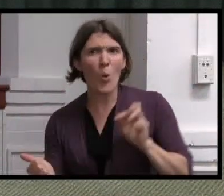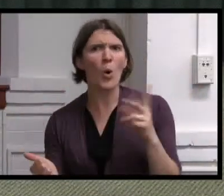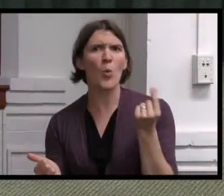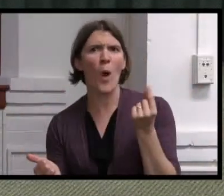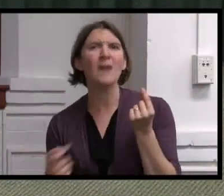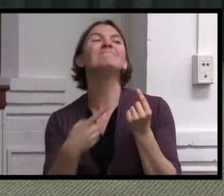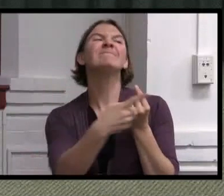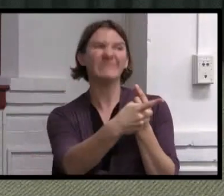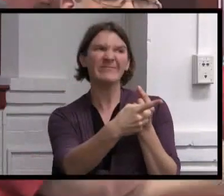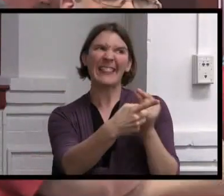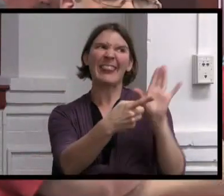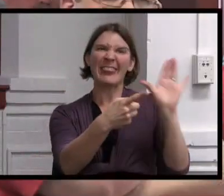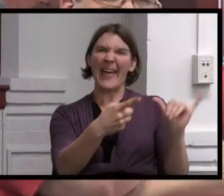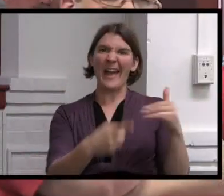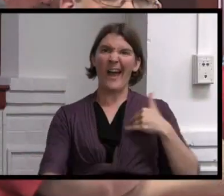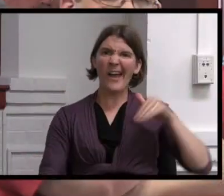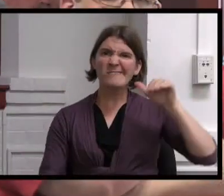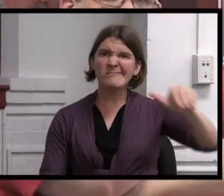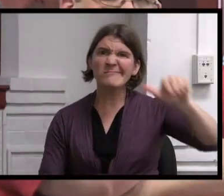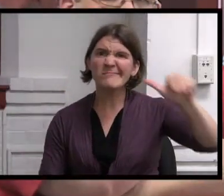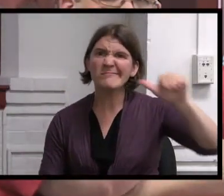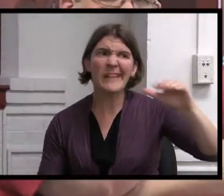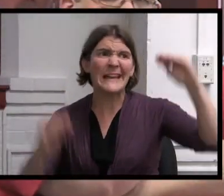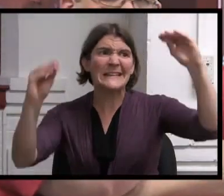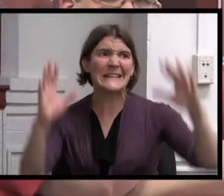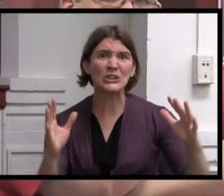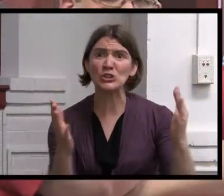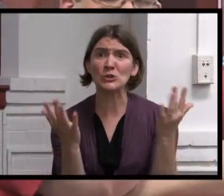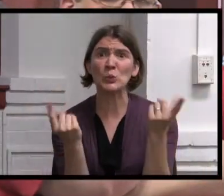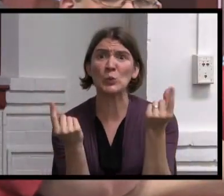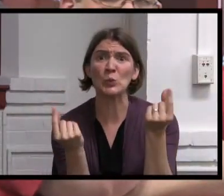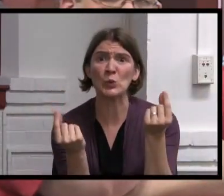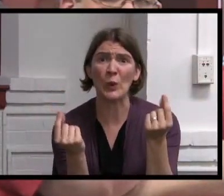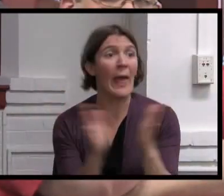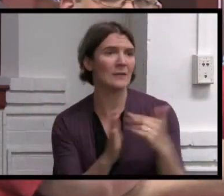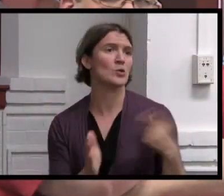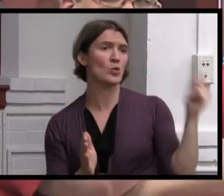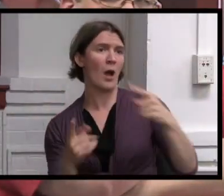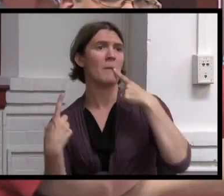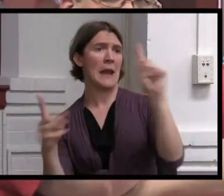one of the questions I asked the teachers group when they told me about the select board meeting and asked me to come.